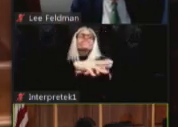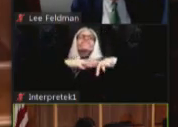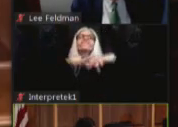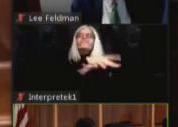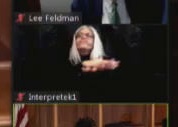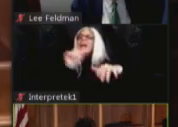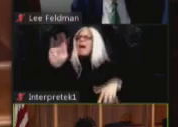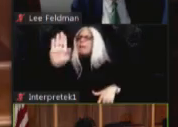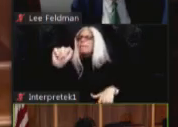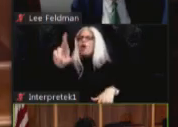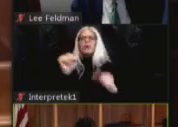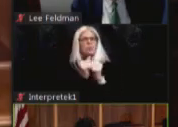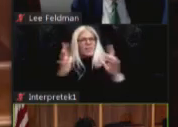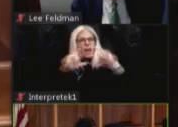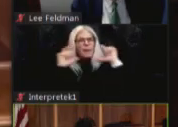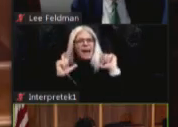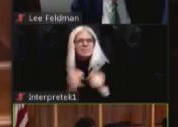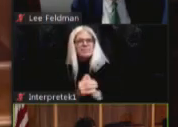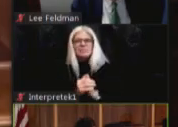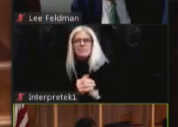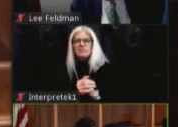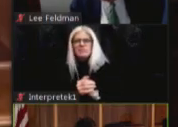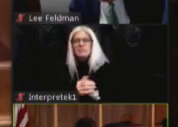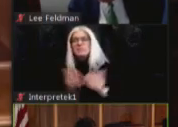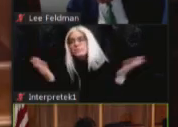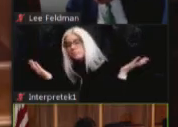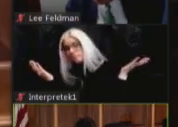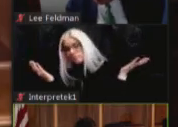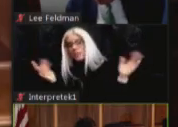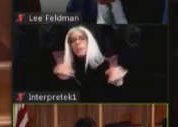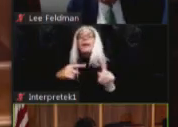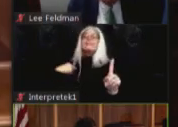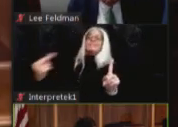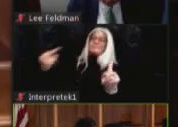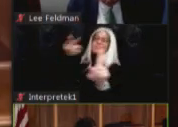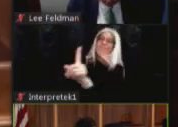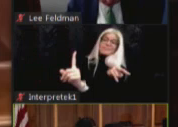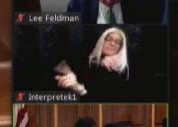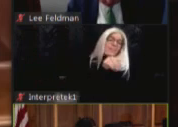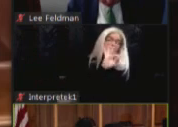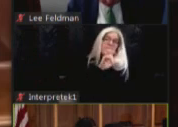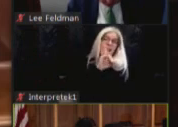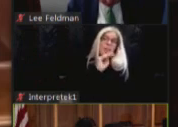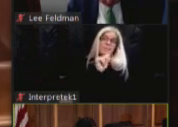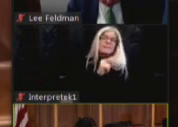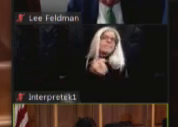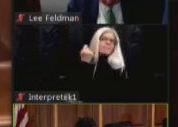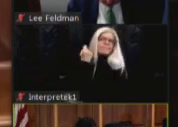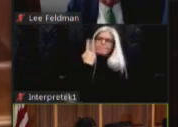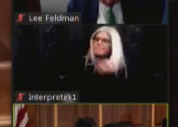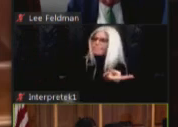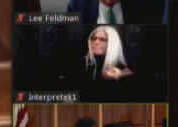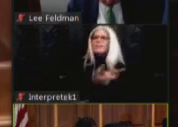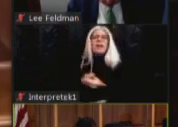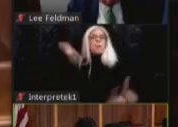But I also hear Manager Feldman's point of enforcement, where it becomes whack-a-mole and you